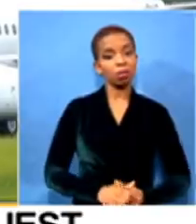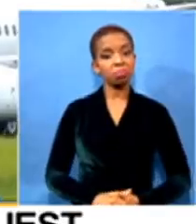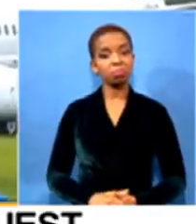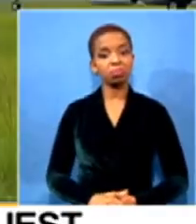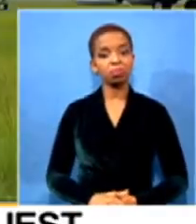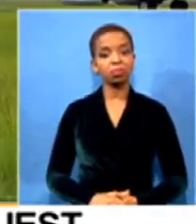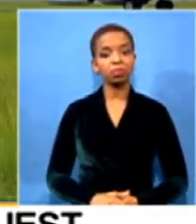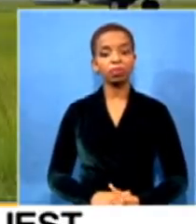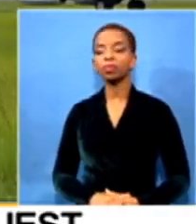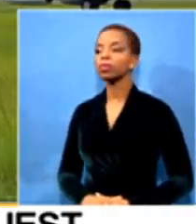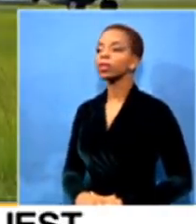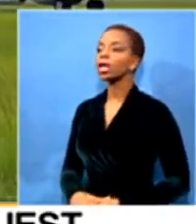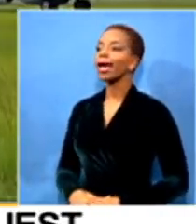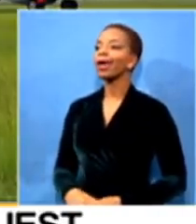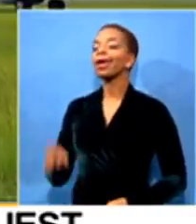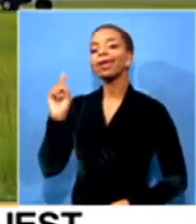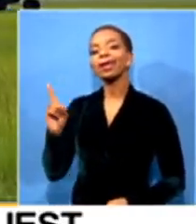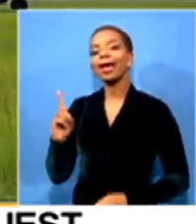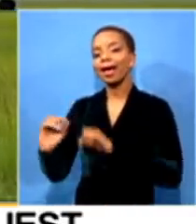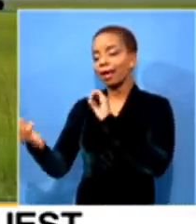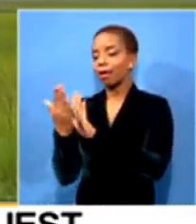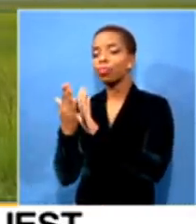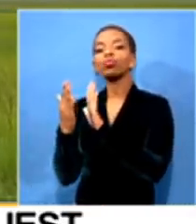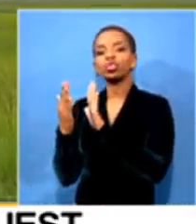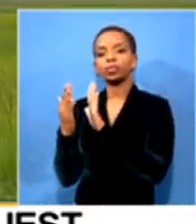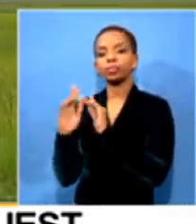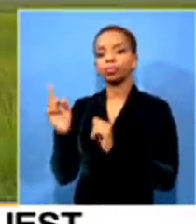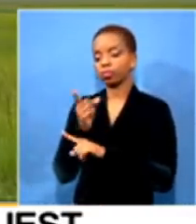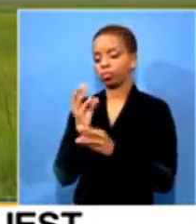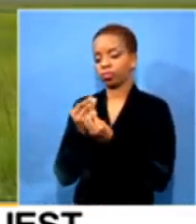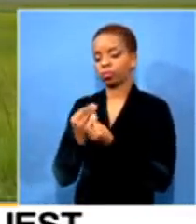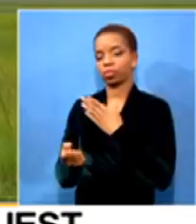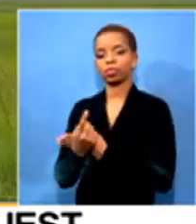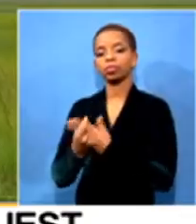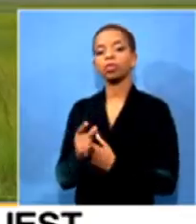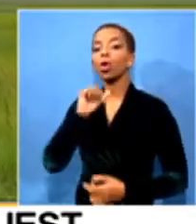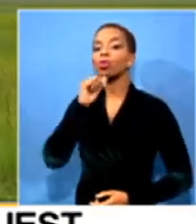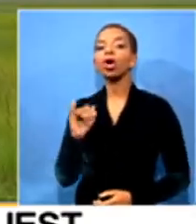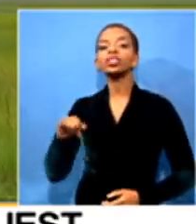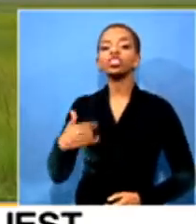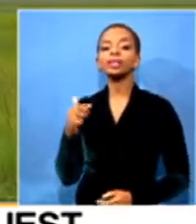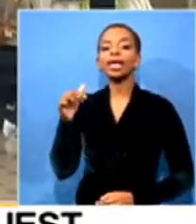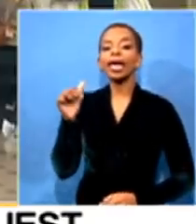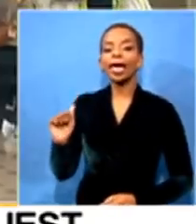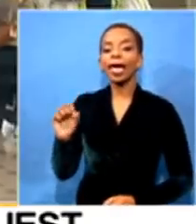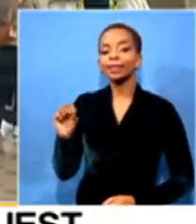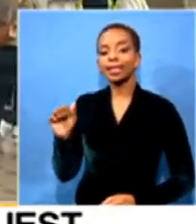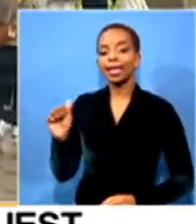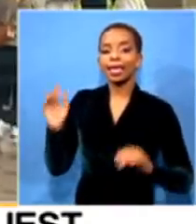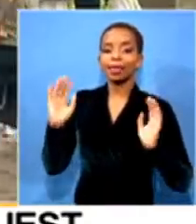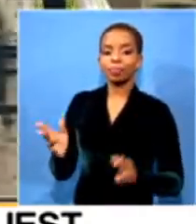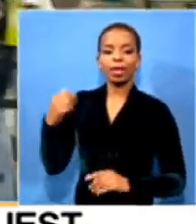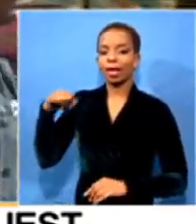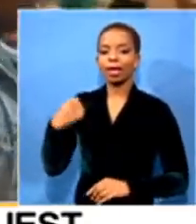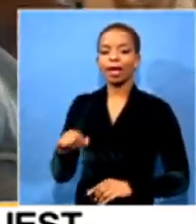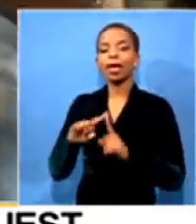state and its views and its approach to what's happening with not just SAA, but SAA Express and the aviation industry